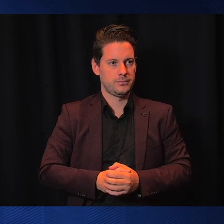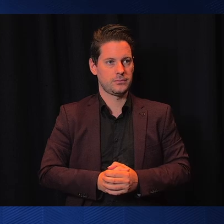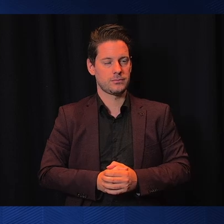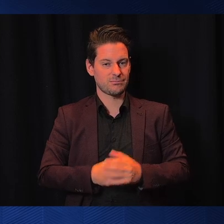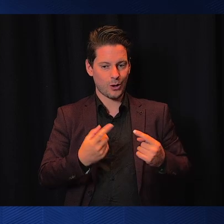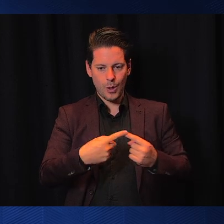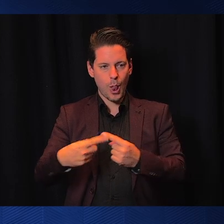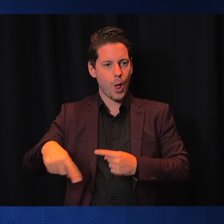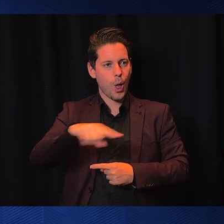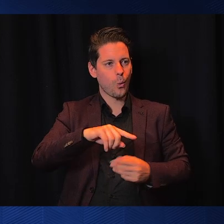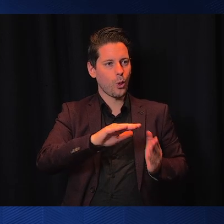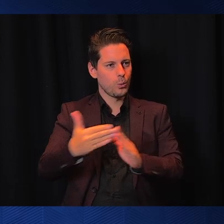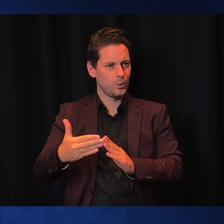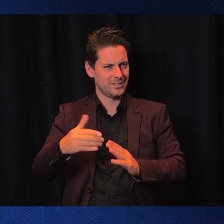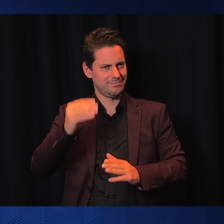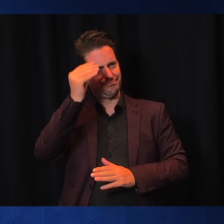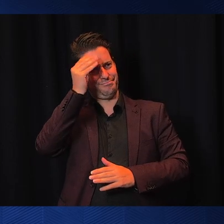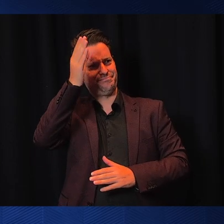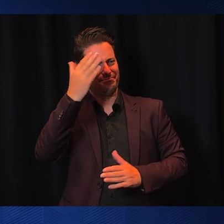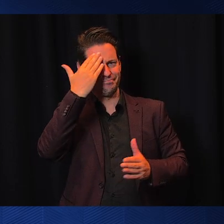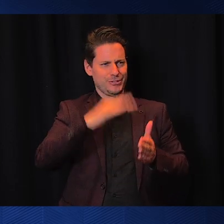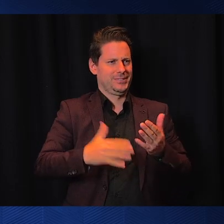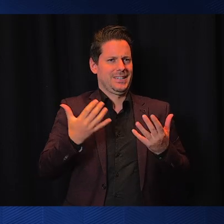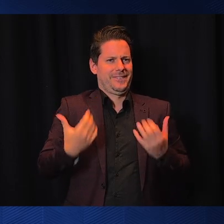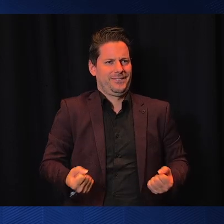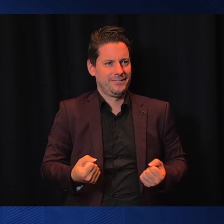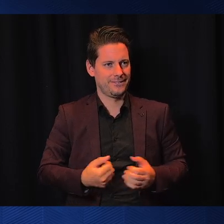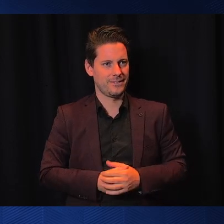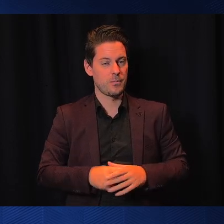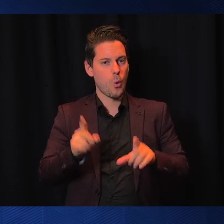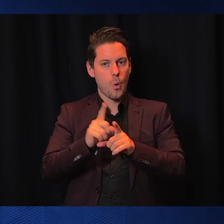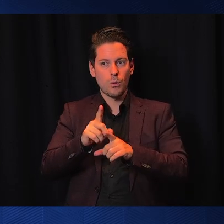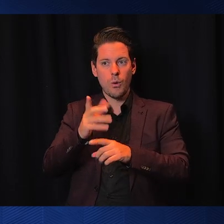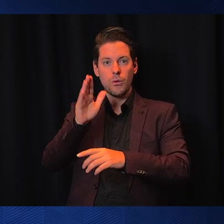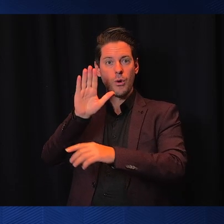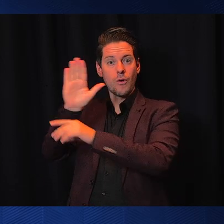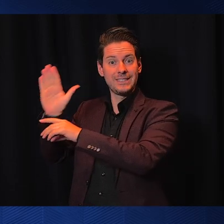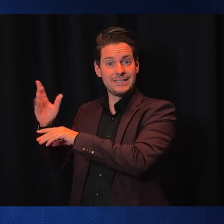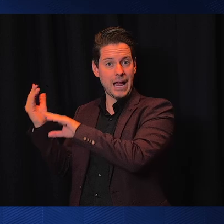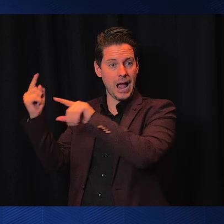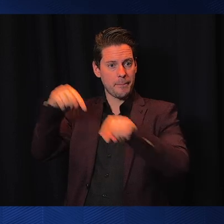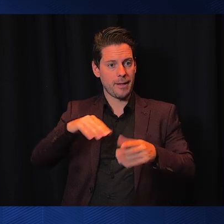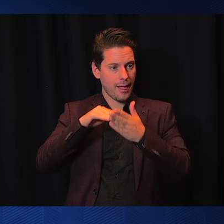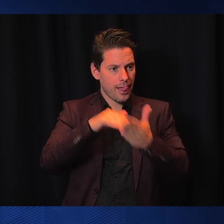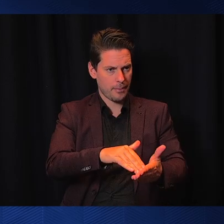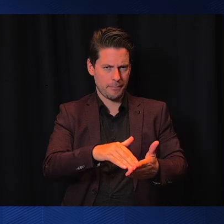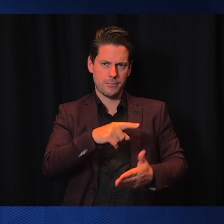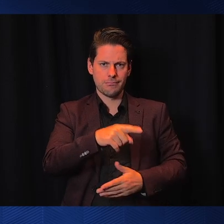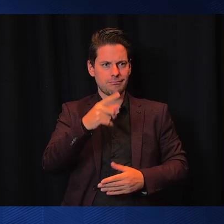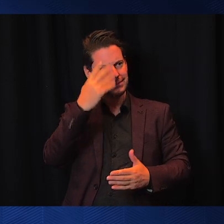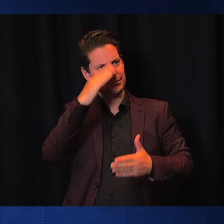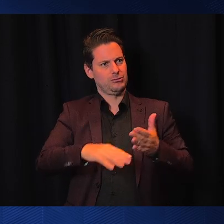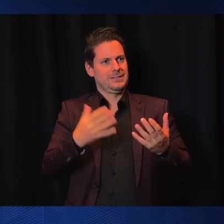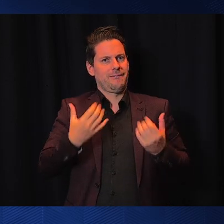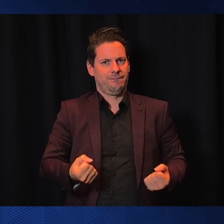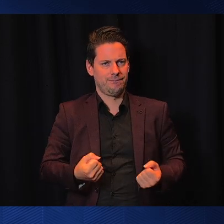seasoned in dealing with those things. And also dealing with guests from outside who are trying to help. And that relationship